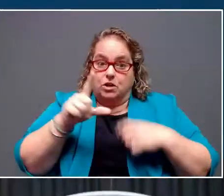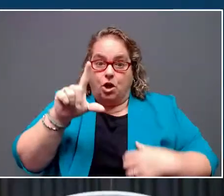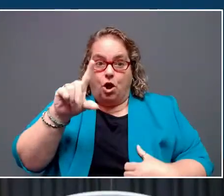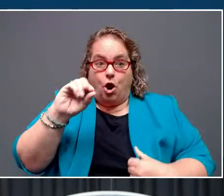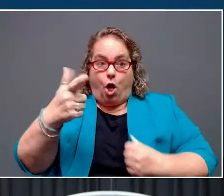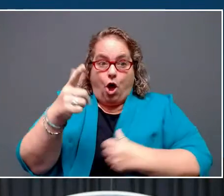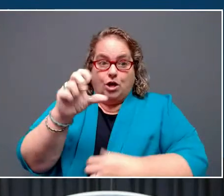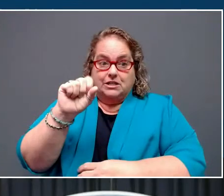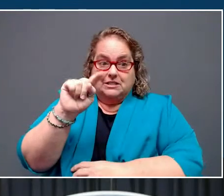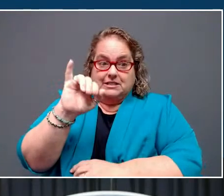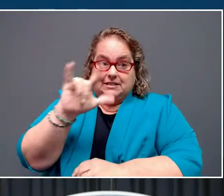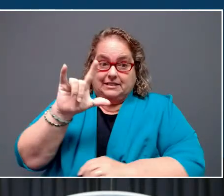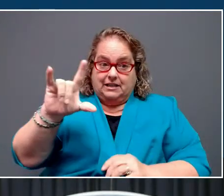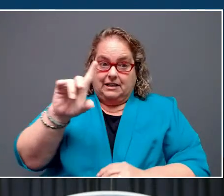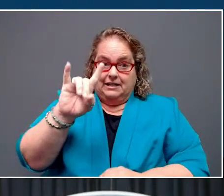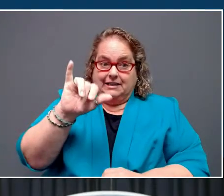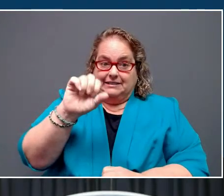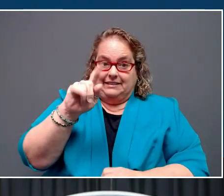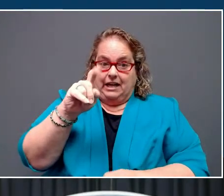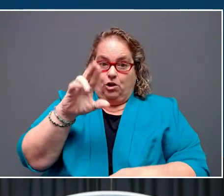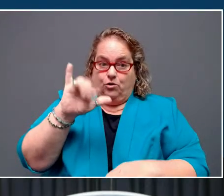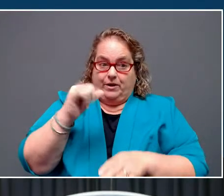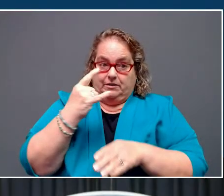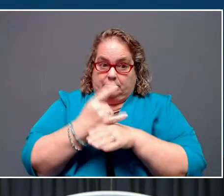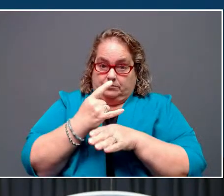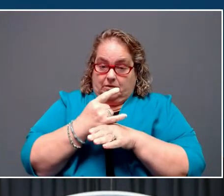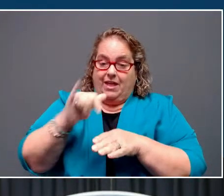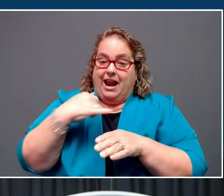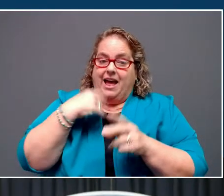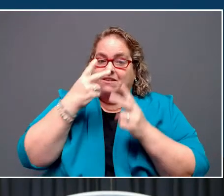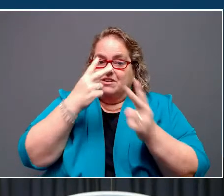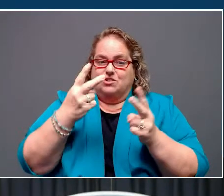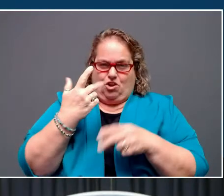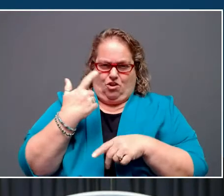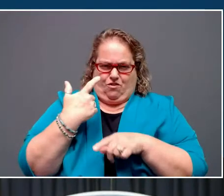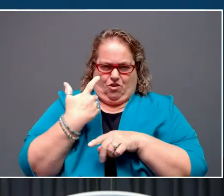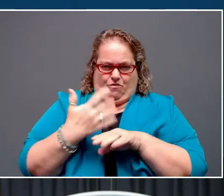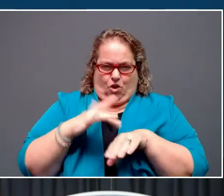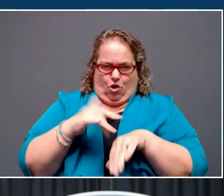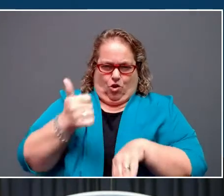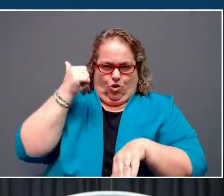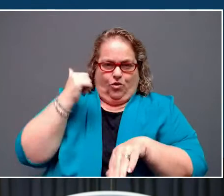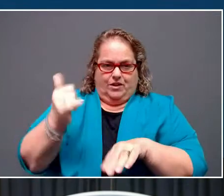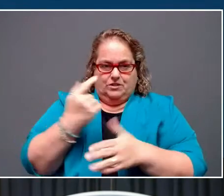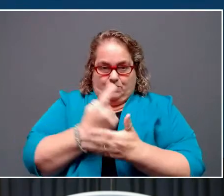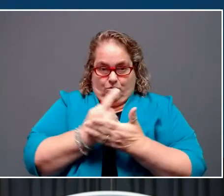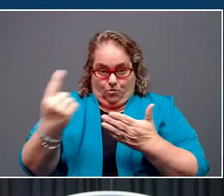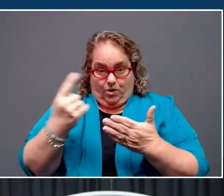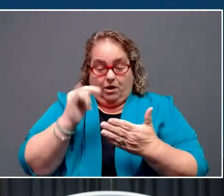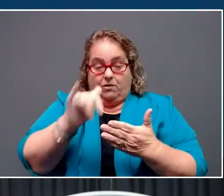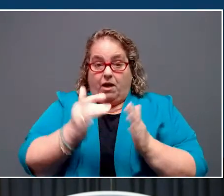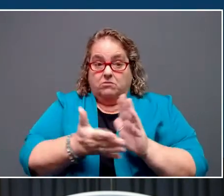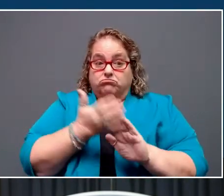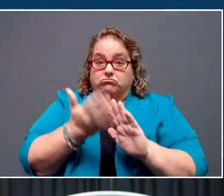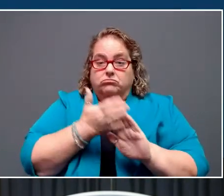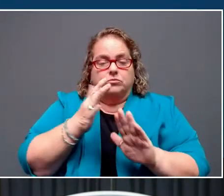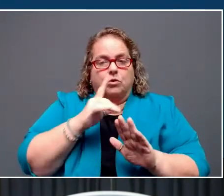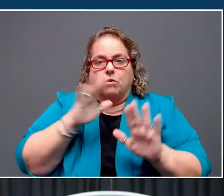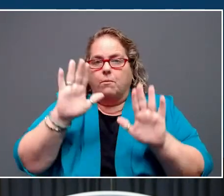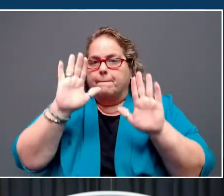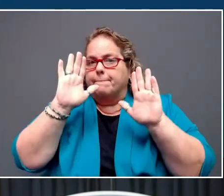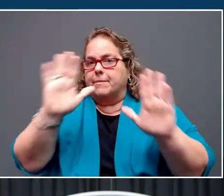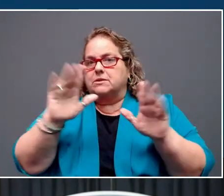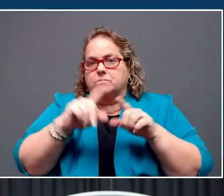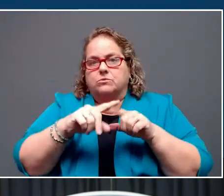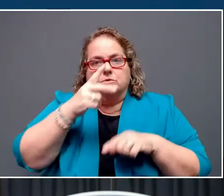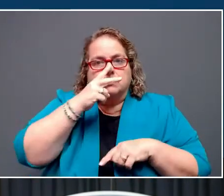I had the opportunity to visit earlier this week, and the progress of this Nelson County operation is really amazing to see. On Tuesday,